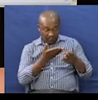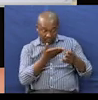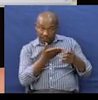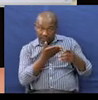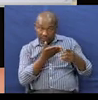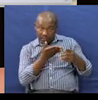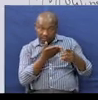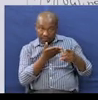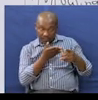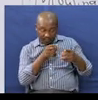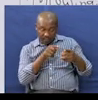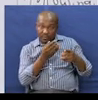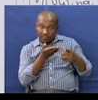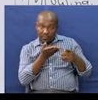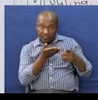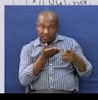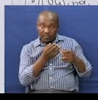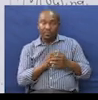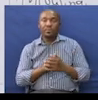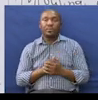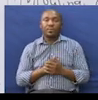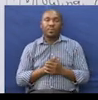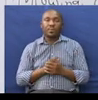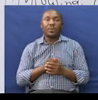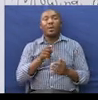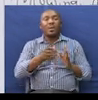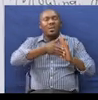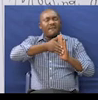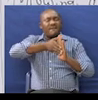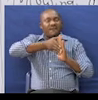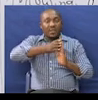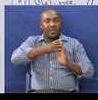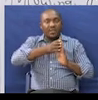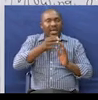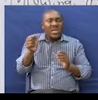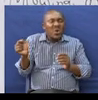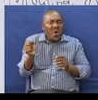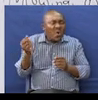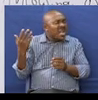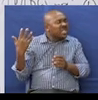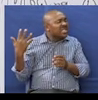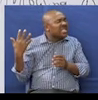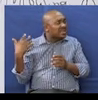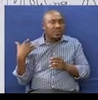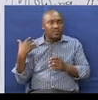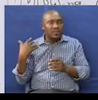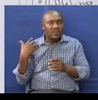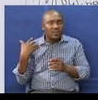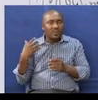was the first and the oldest These were the